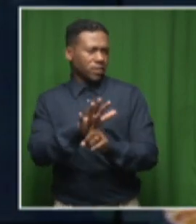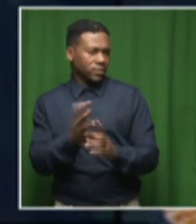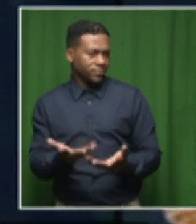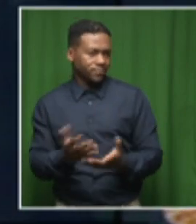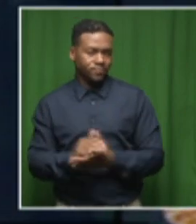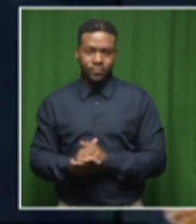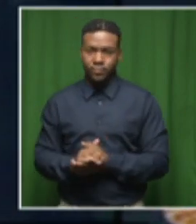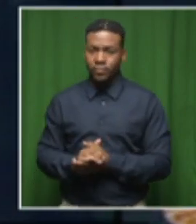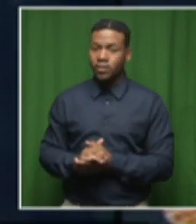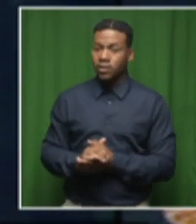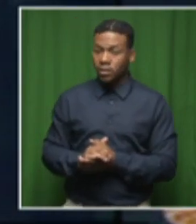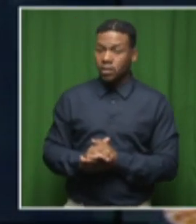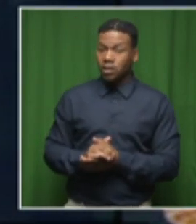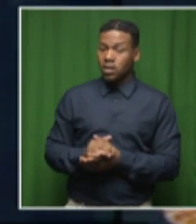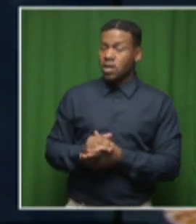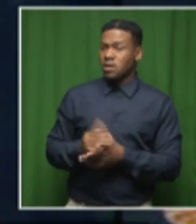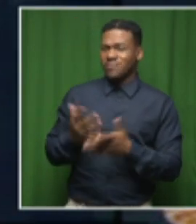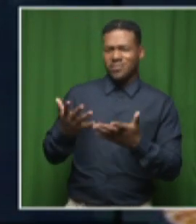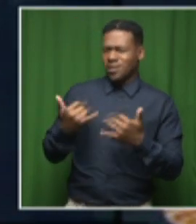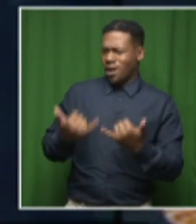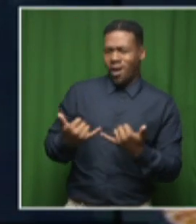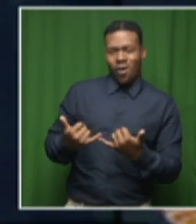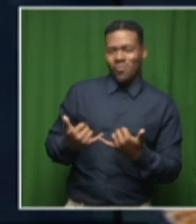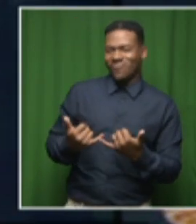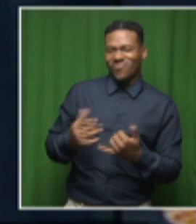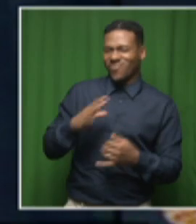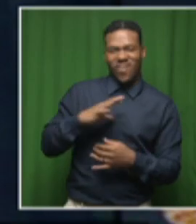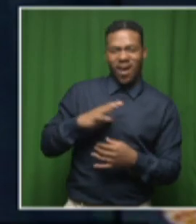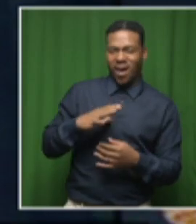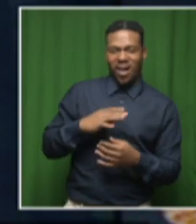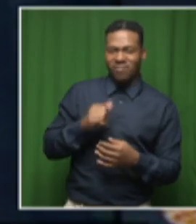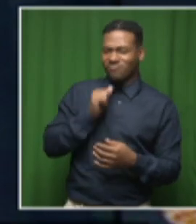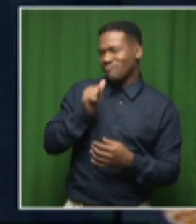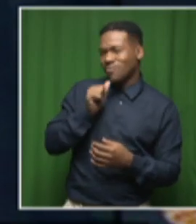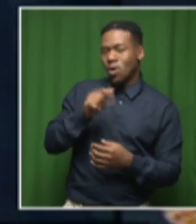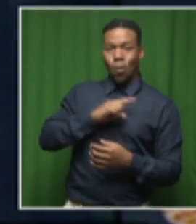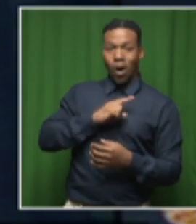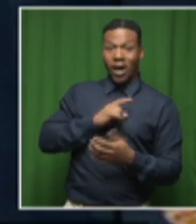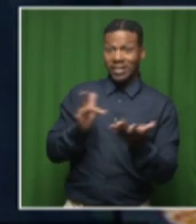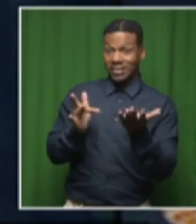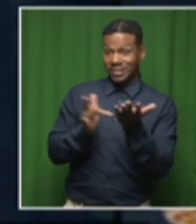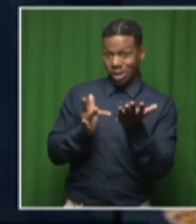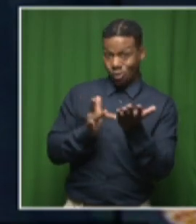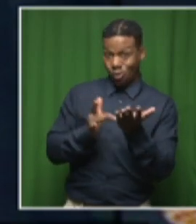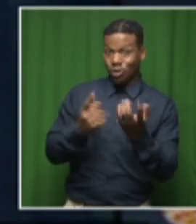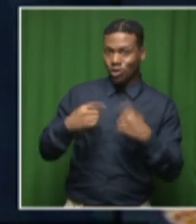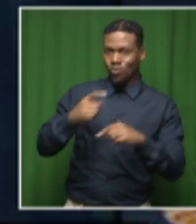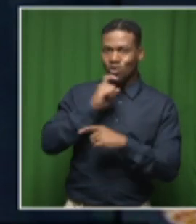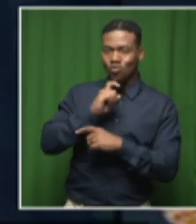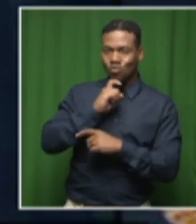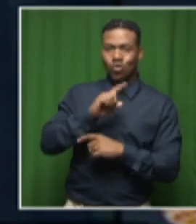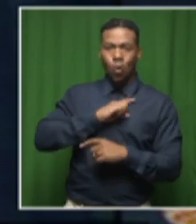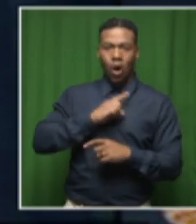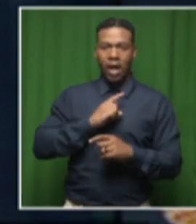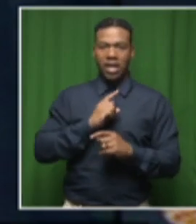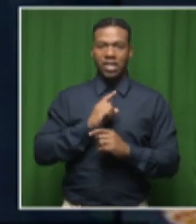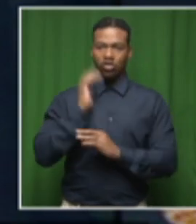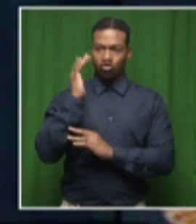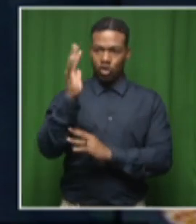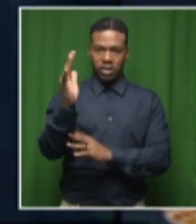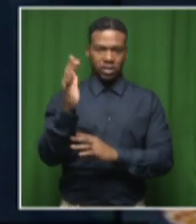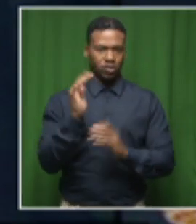amazing technology that we use at the farm is that they grow. We've got what we call blocks. So the trees are planted in blocks, and to date we now